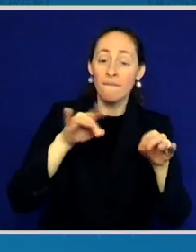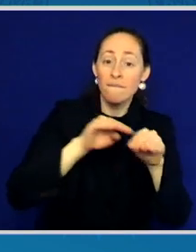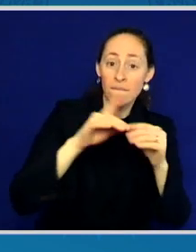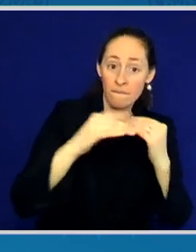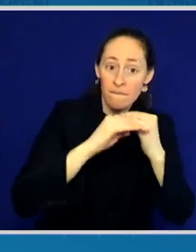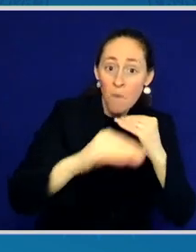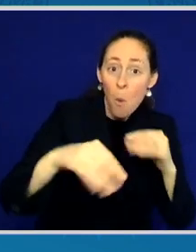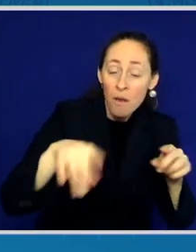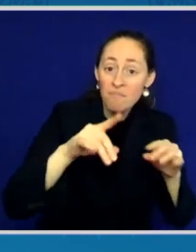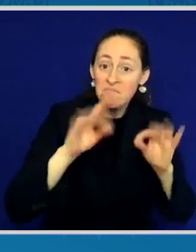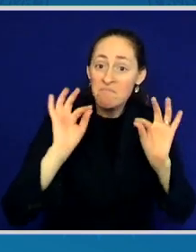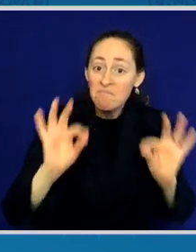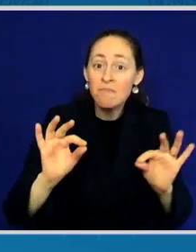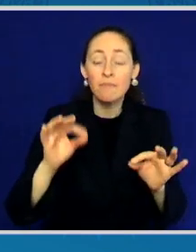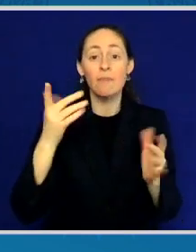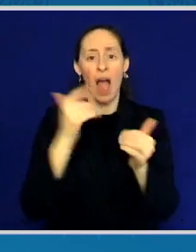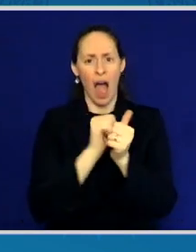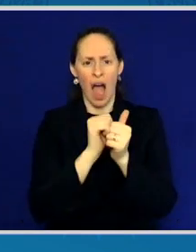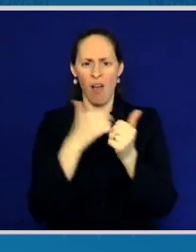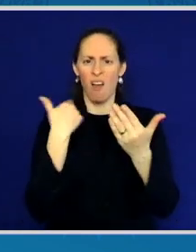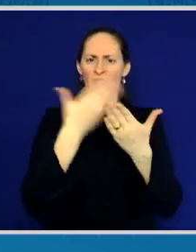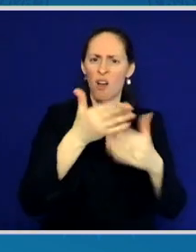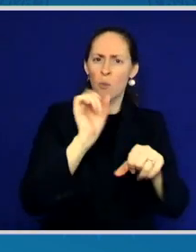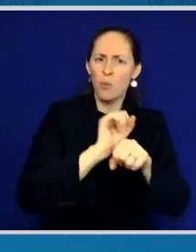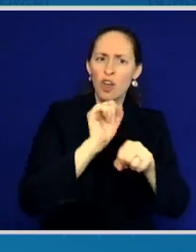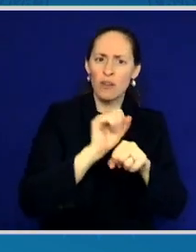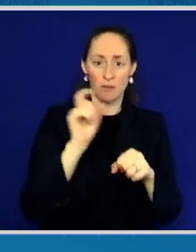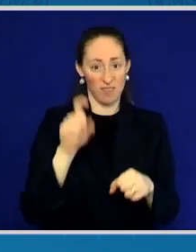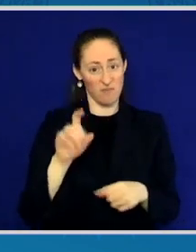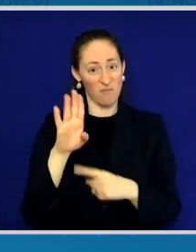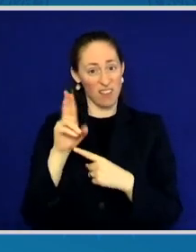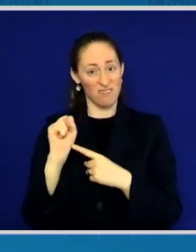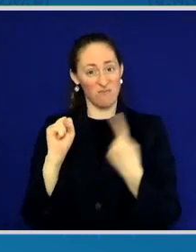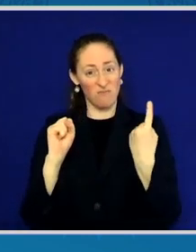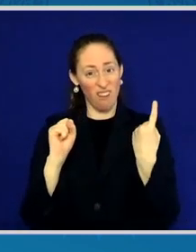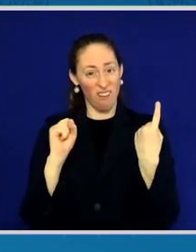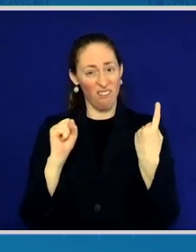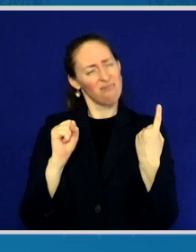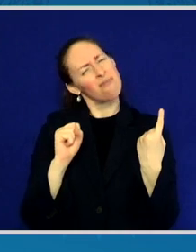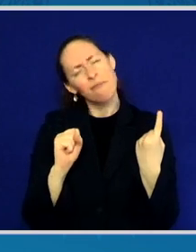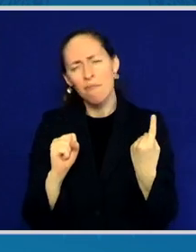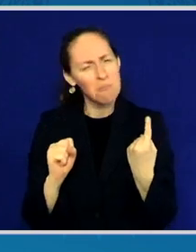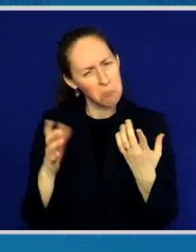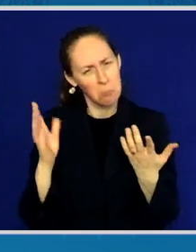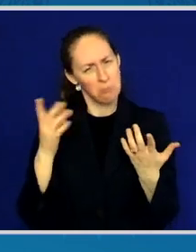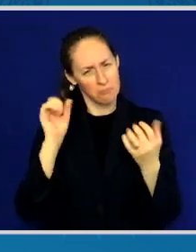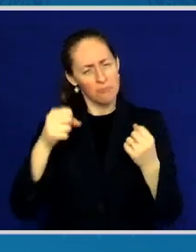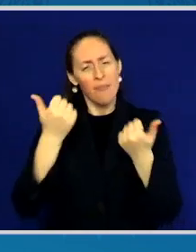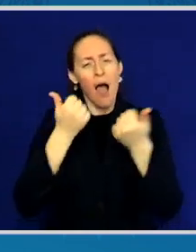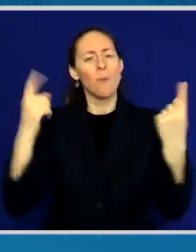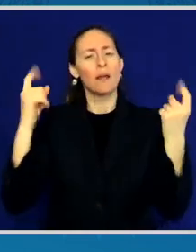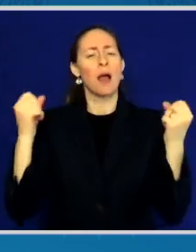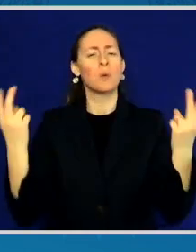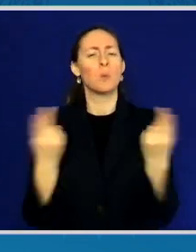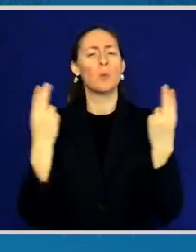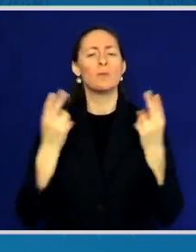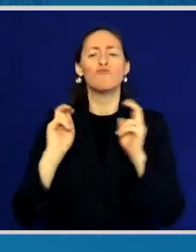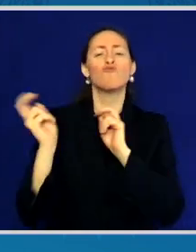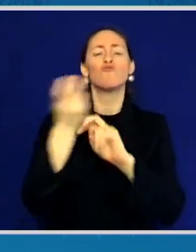outside of the cities to get to it and reduce the time. That is not going to be our strategy. And we really appreciate